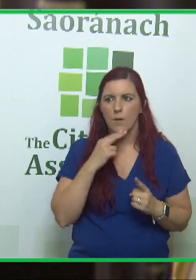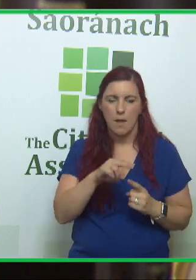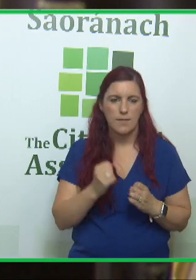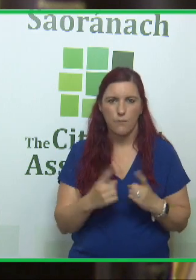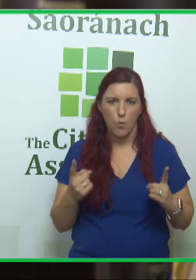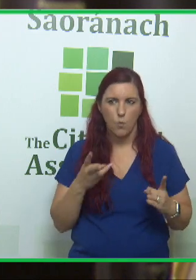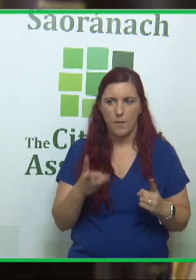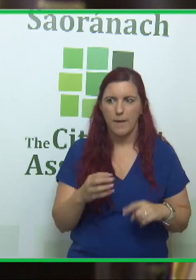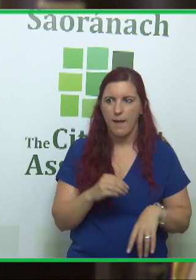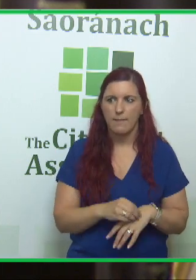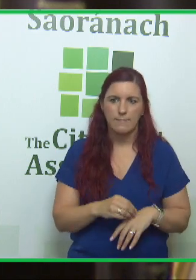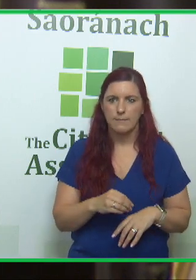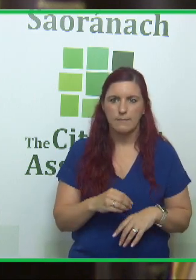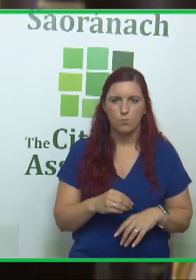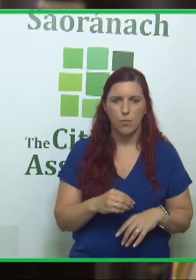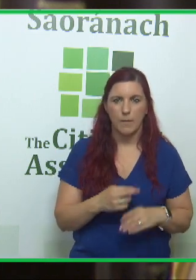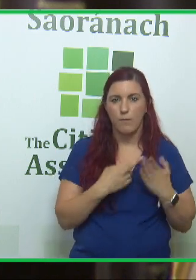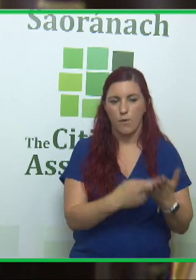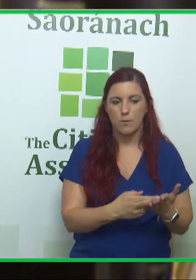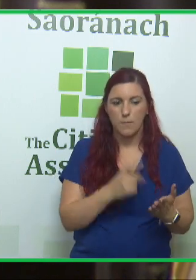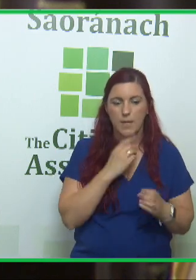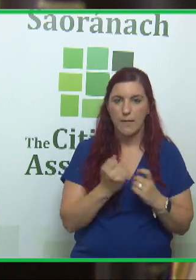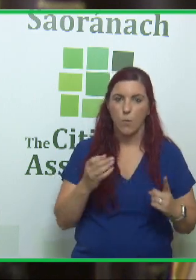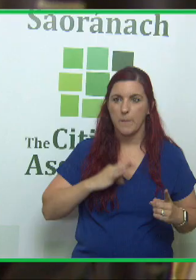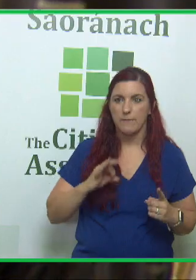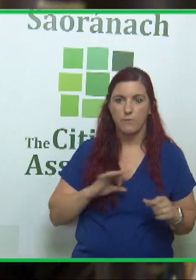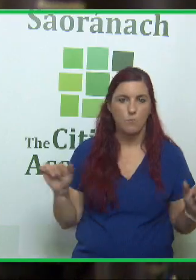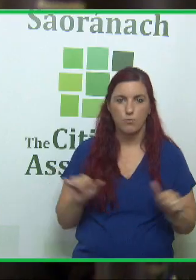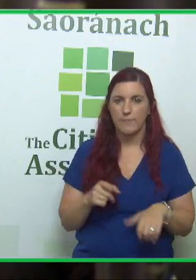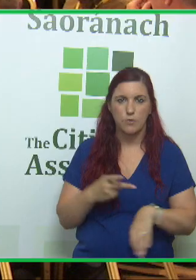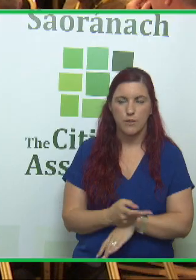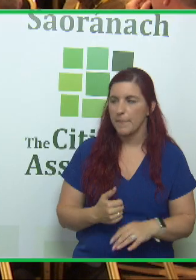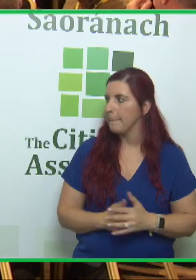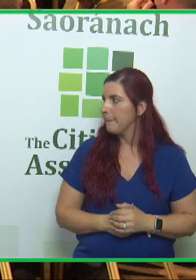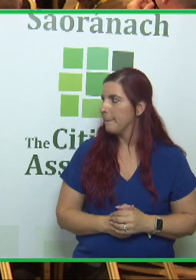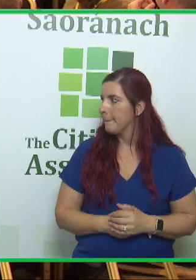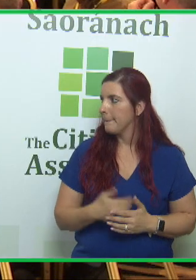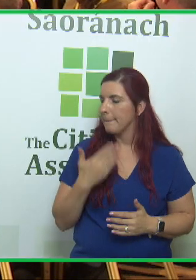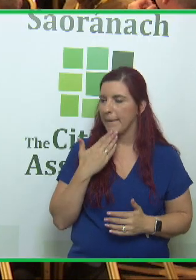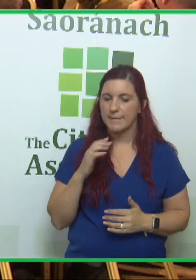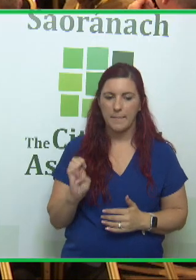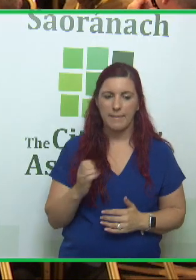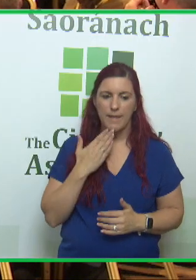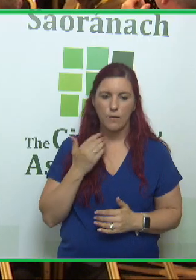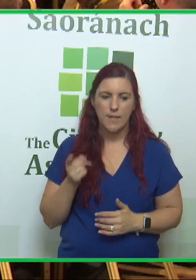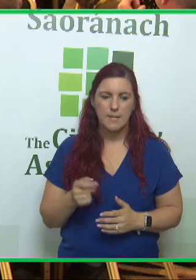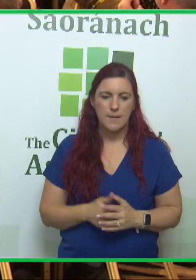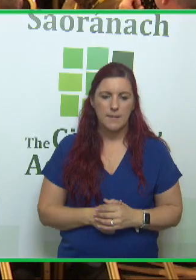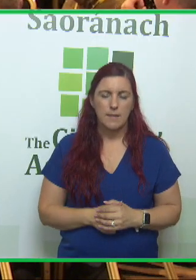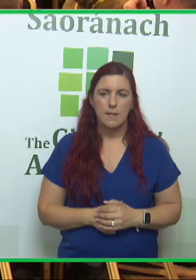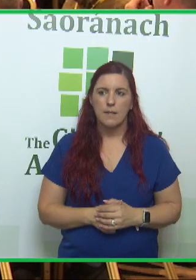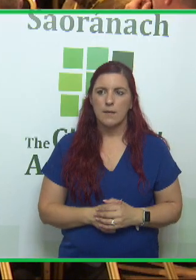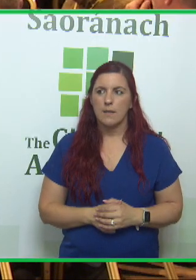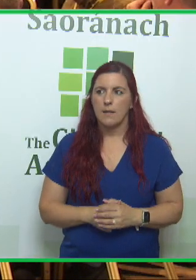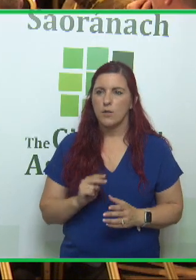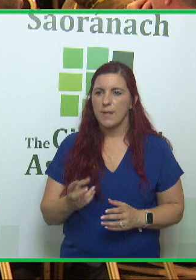need onward referral for treatment, but everybody will benefit from a brief intervention. Thanks, Simon, for being brief and very clear. Can I ask Dermot, just